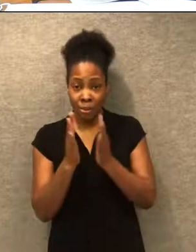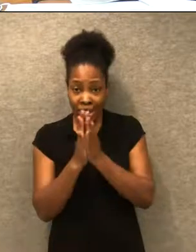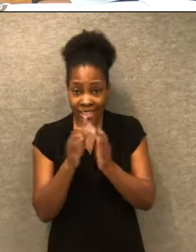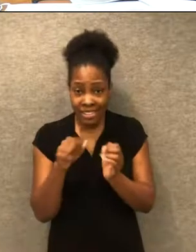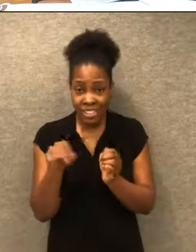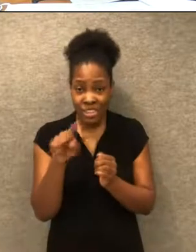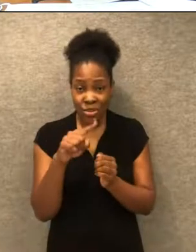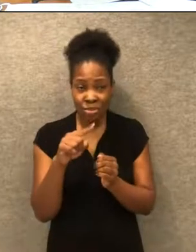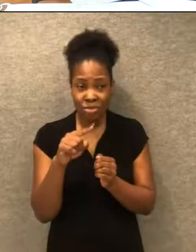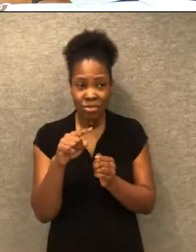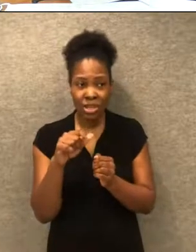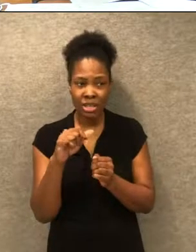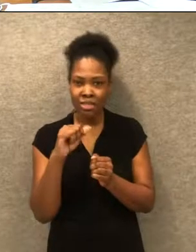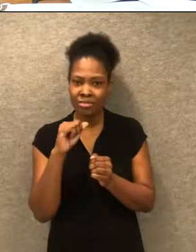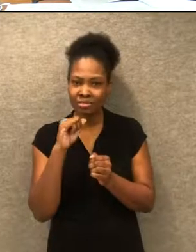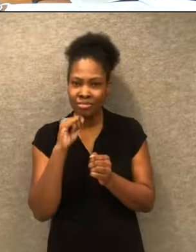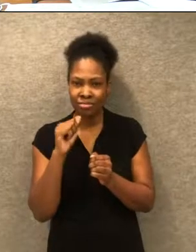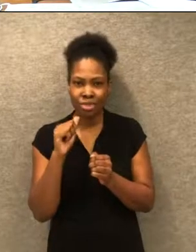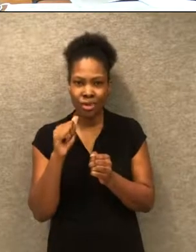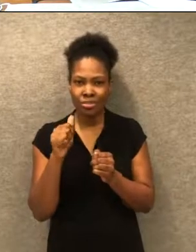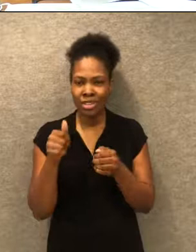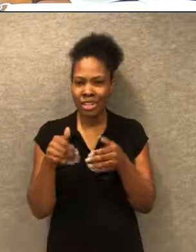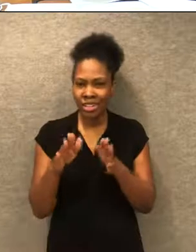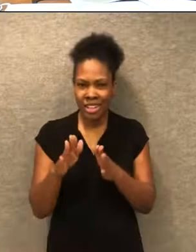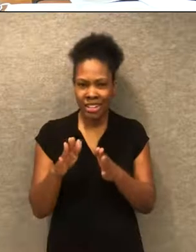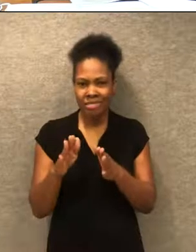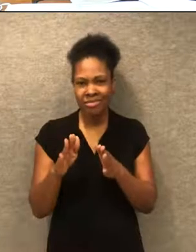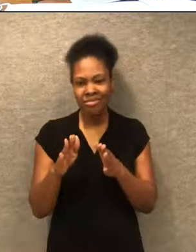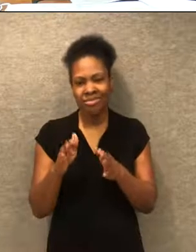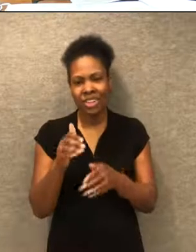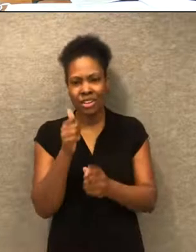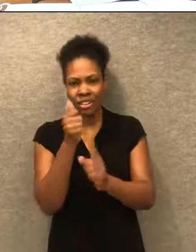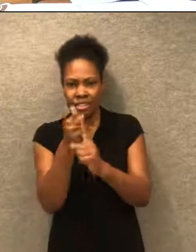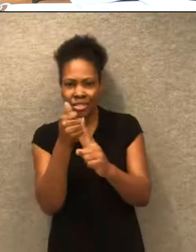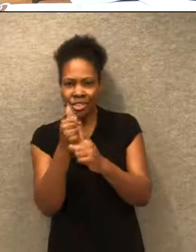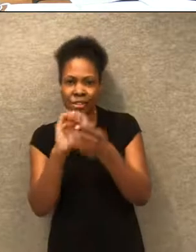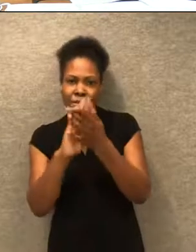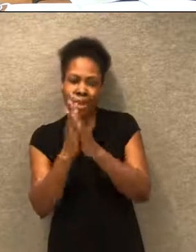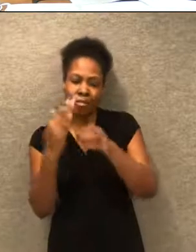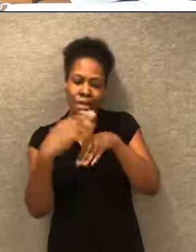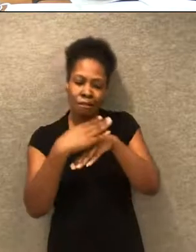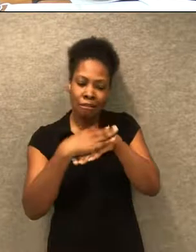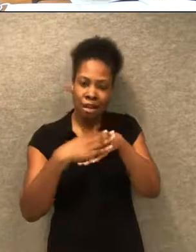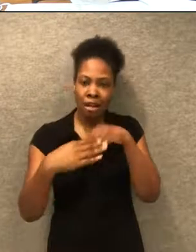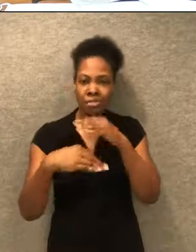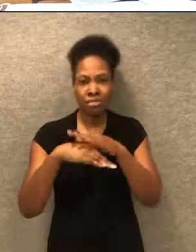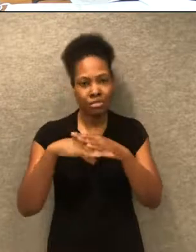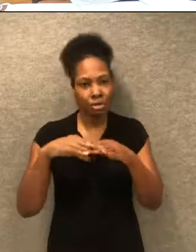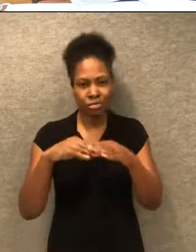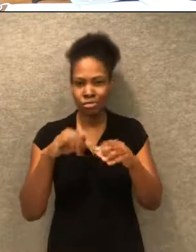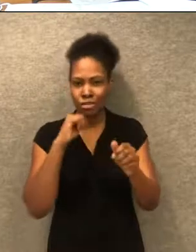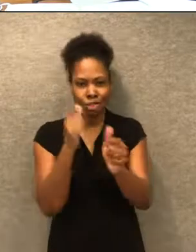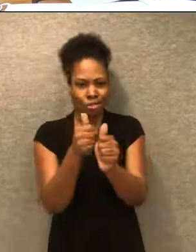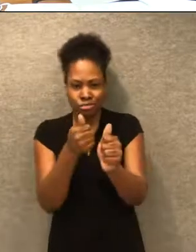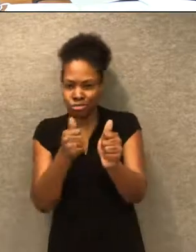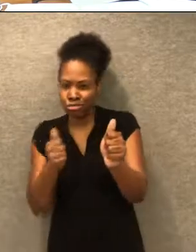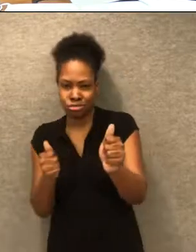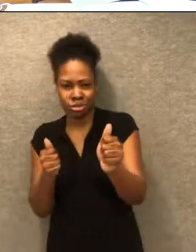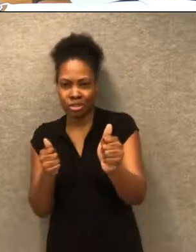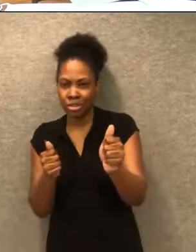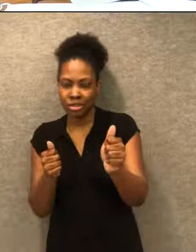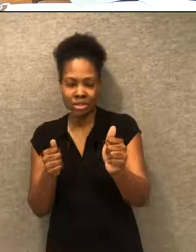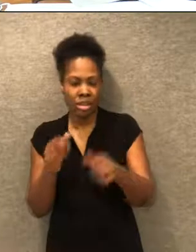don't allow ourselves to get complacent. Don't allow ourselves to go backwards. You know, we're starting to hear that there's